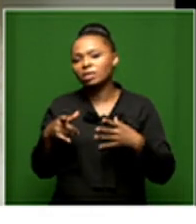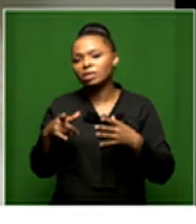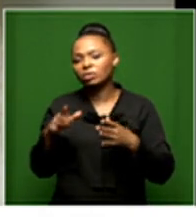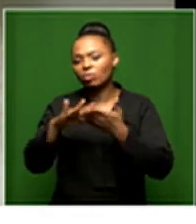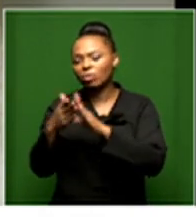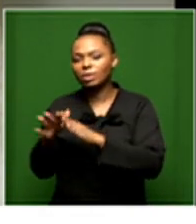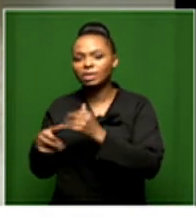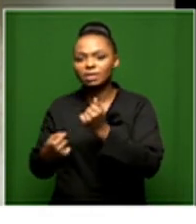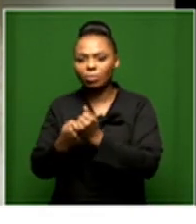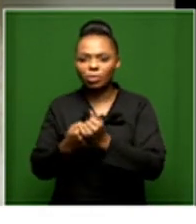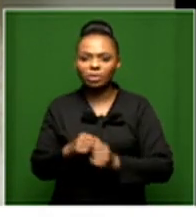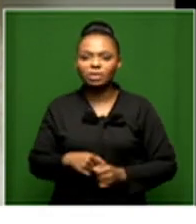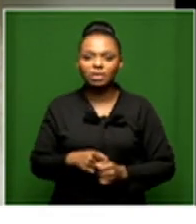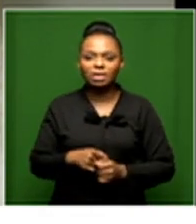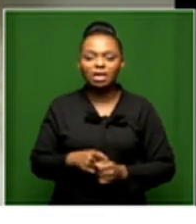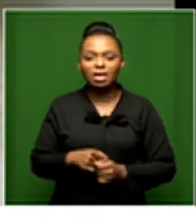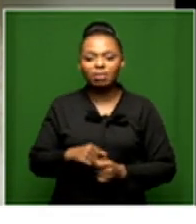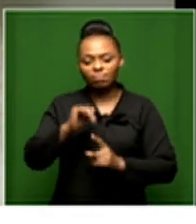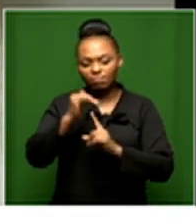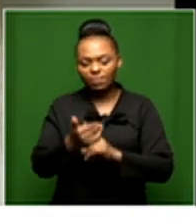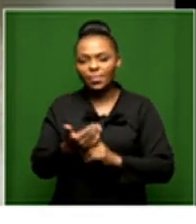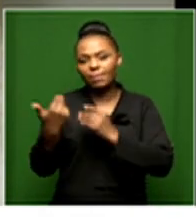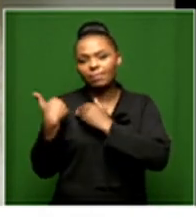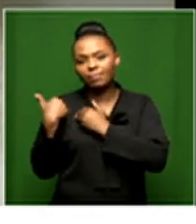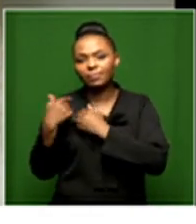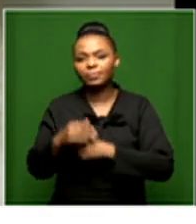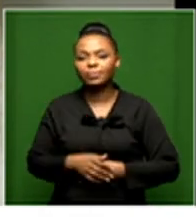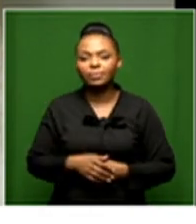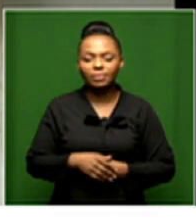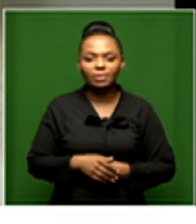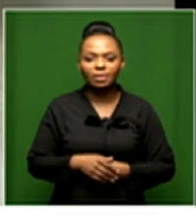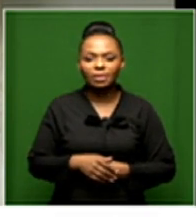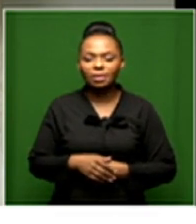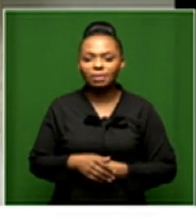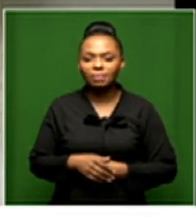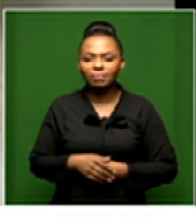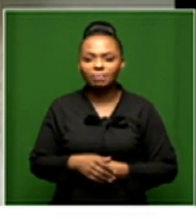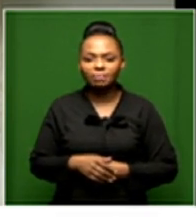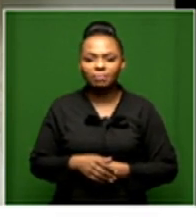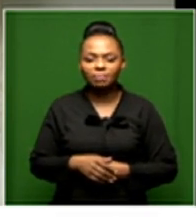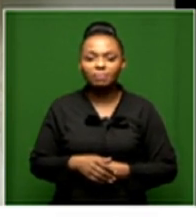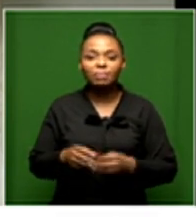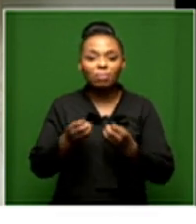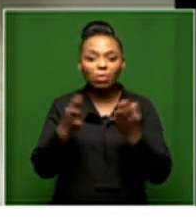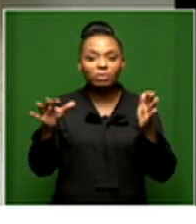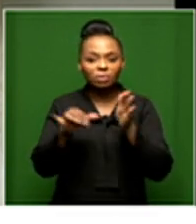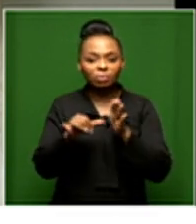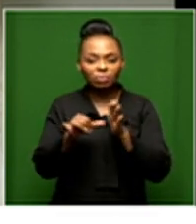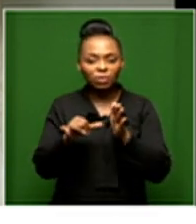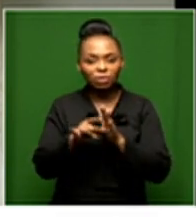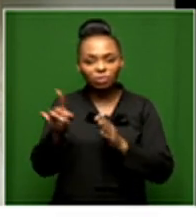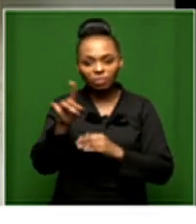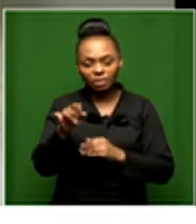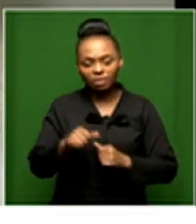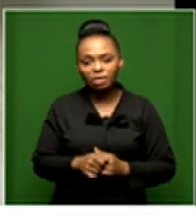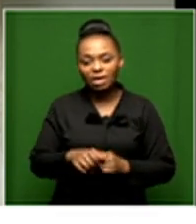to provide safety and security, and to have the latest technology available. And also, very important nowadays is to look after